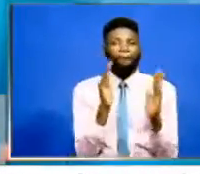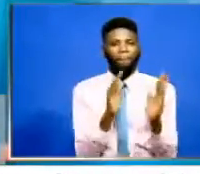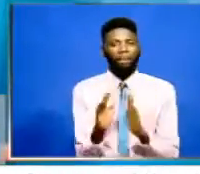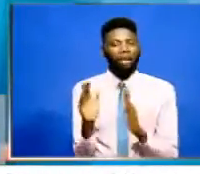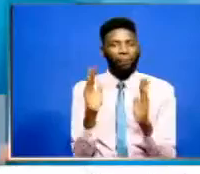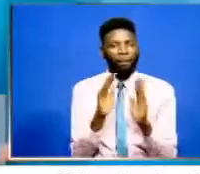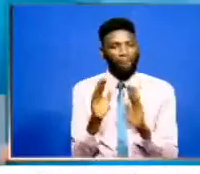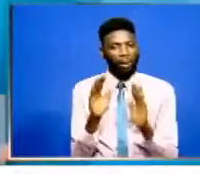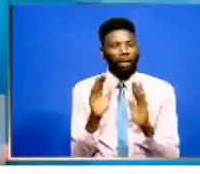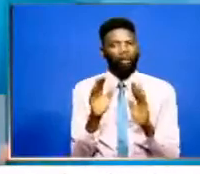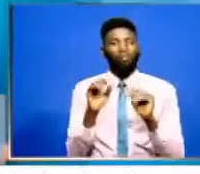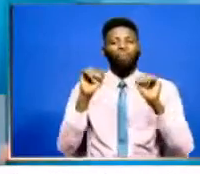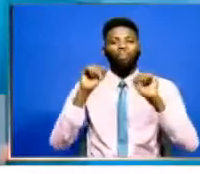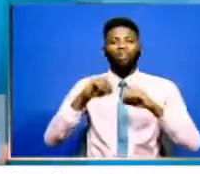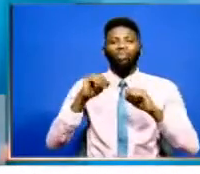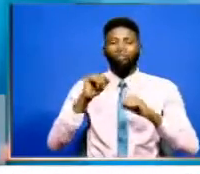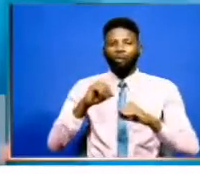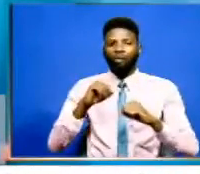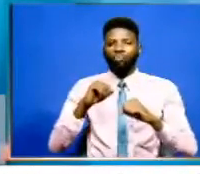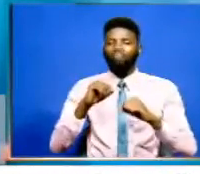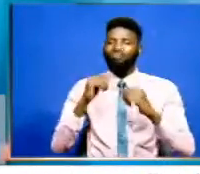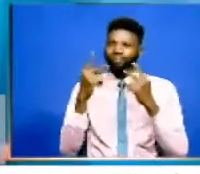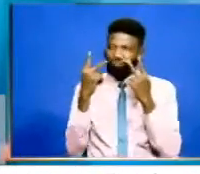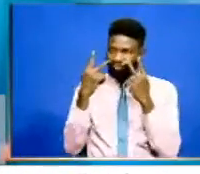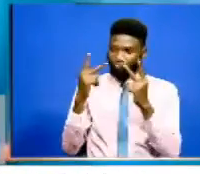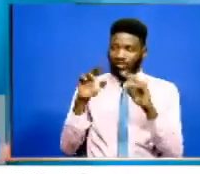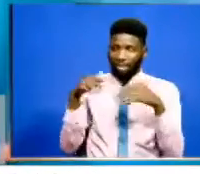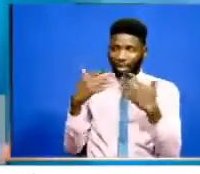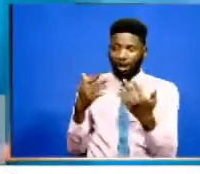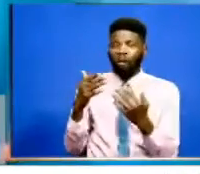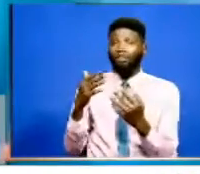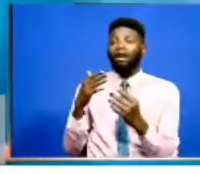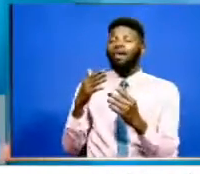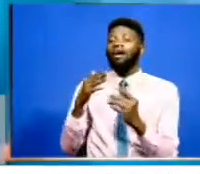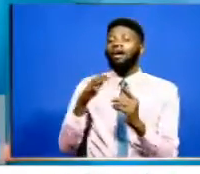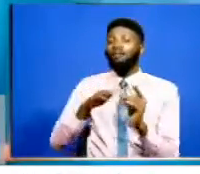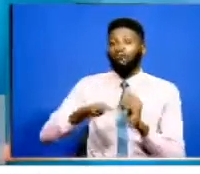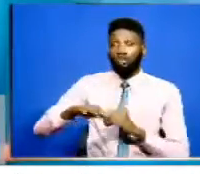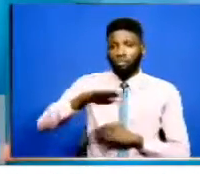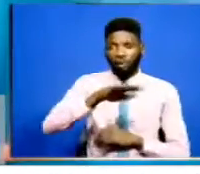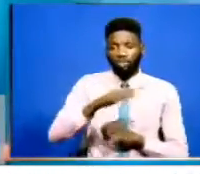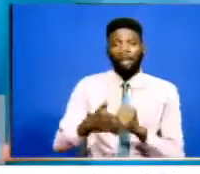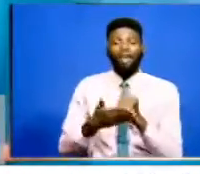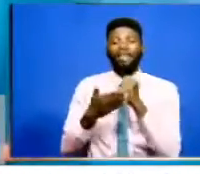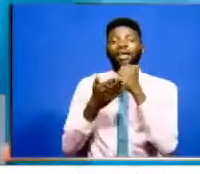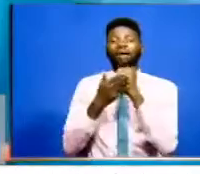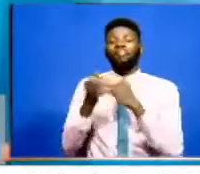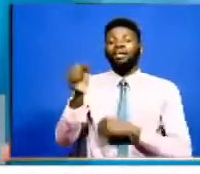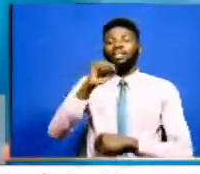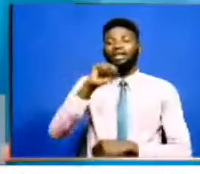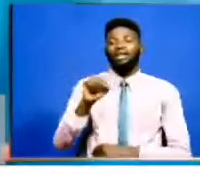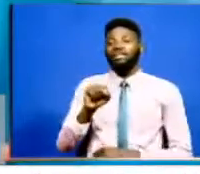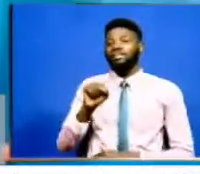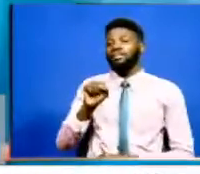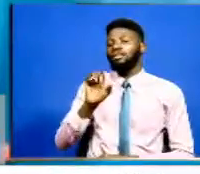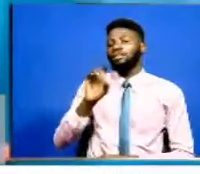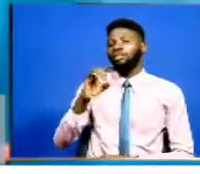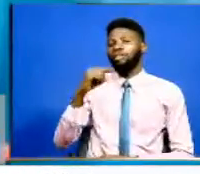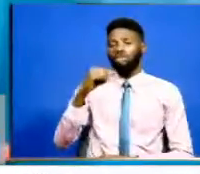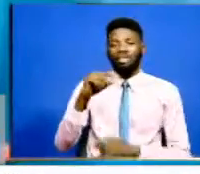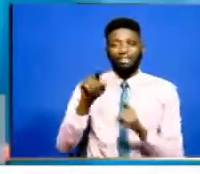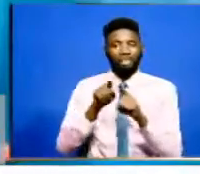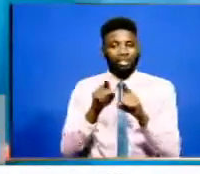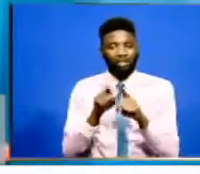explain how the environmental dimension contribute to sustainable development goals and to build also